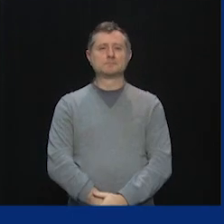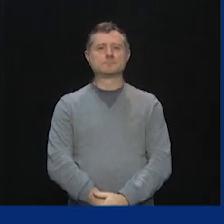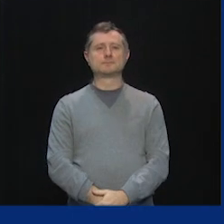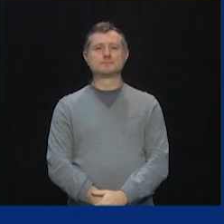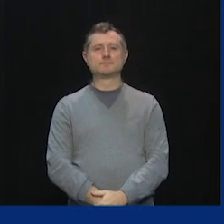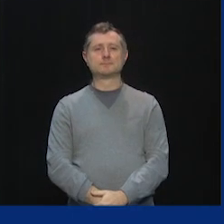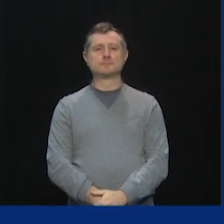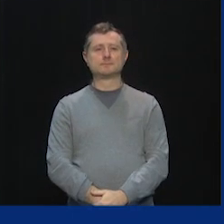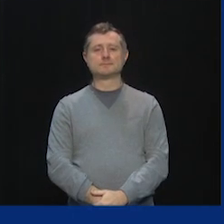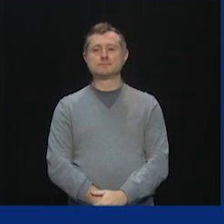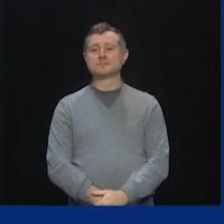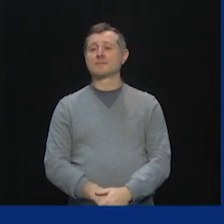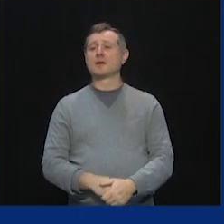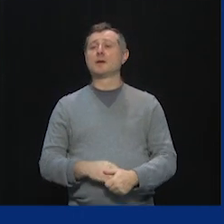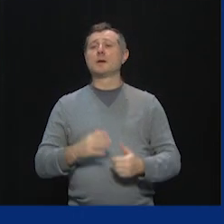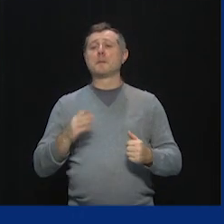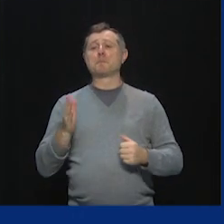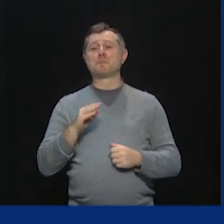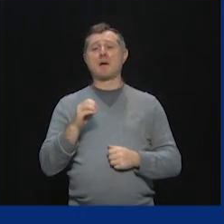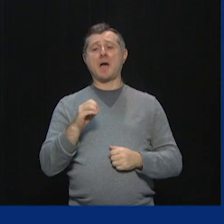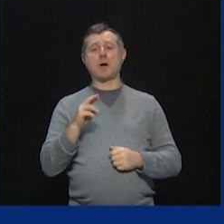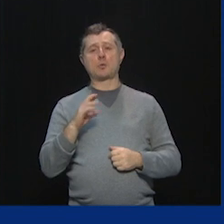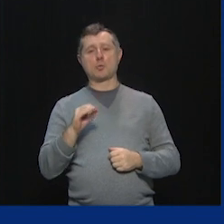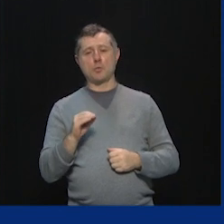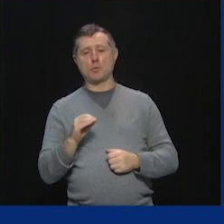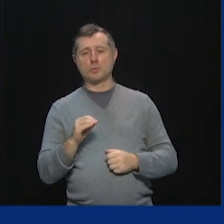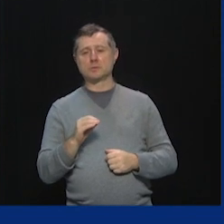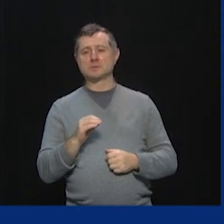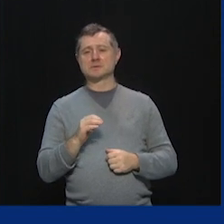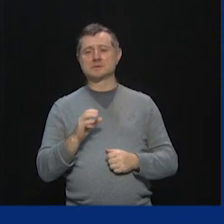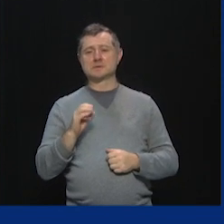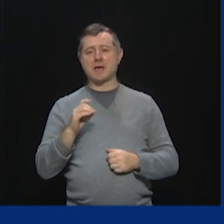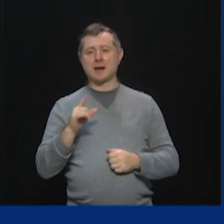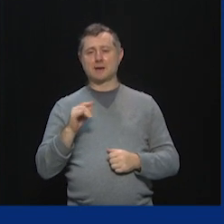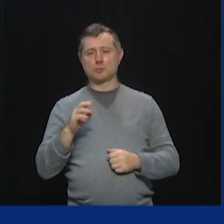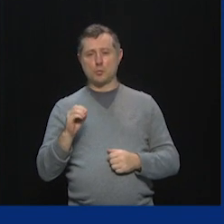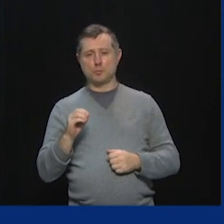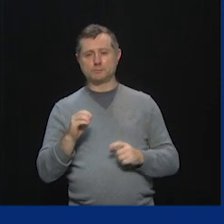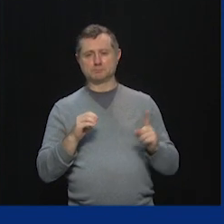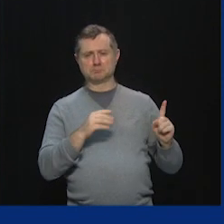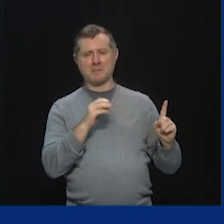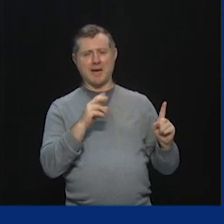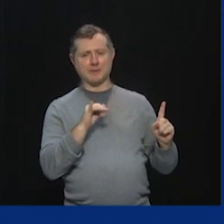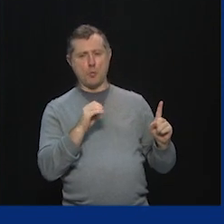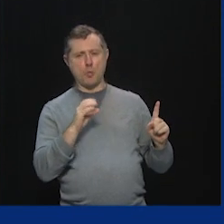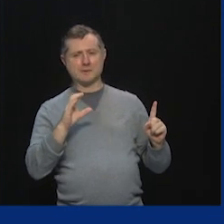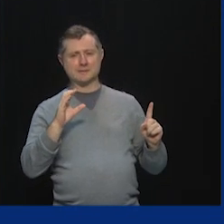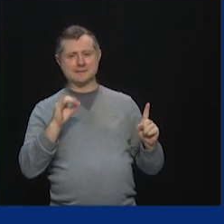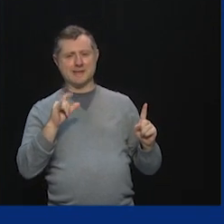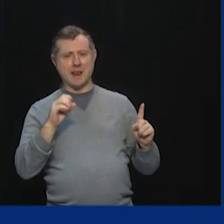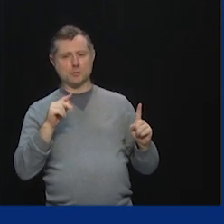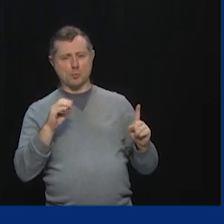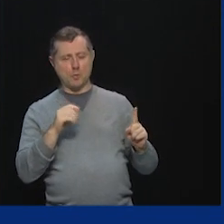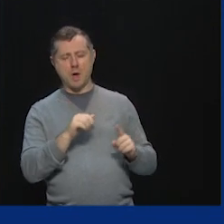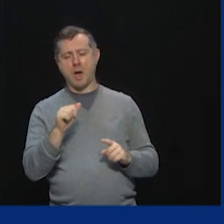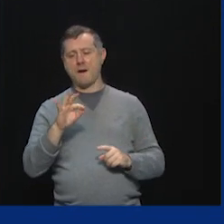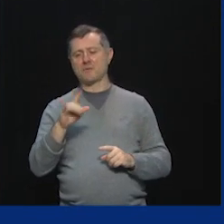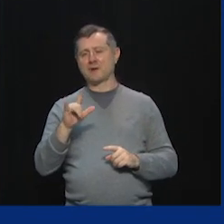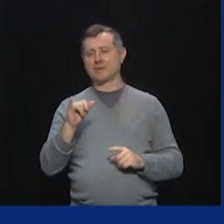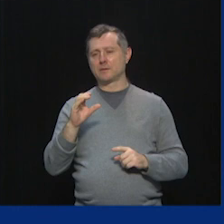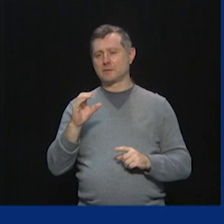again. Next, we'll hear from Mario Salento, who needs no introduction, but he is the president of the New York State AFL-CIO.